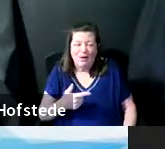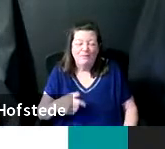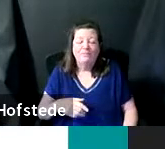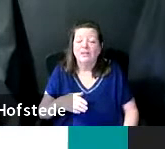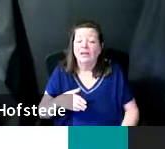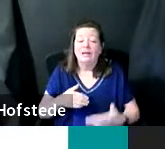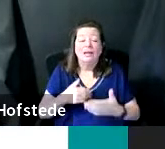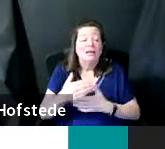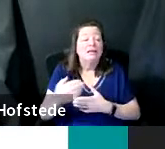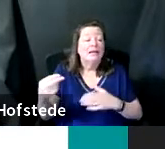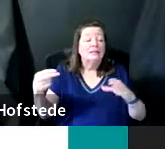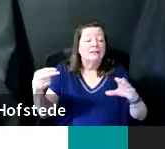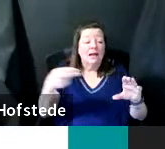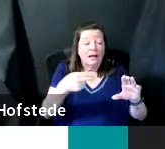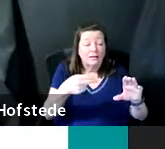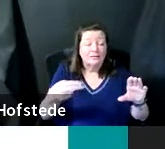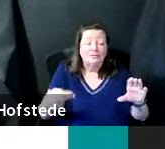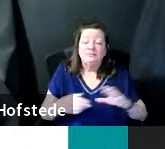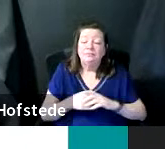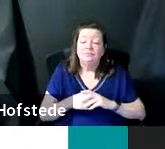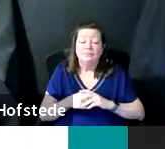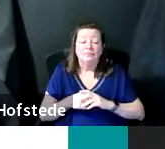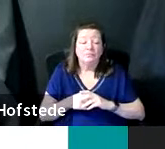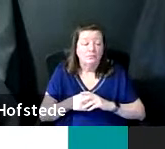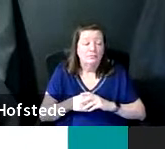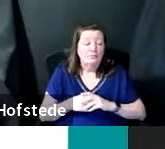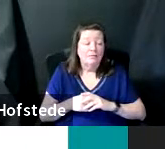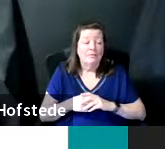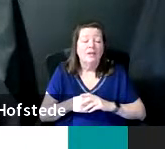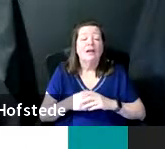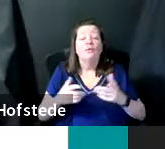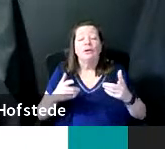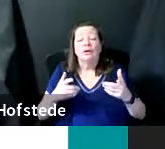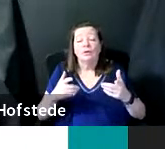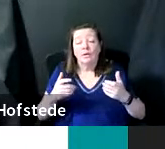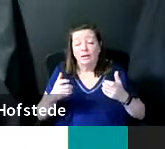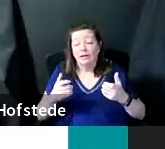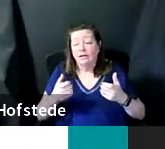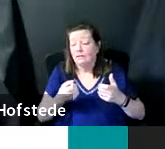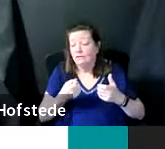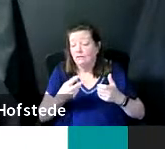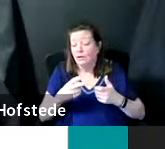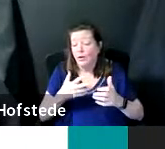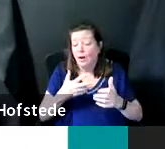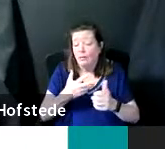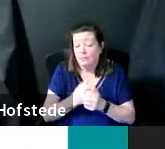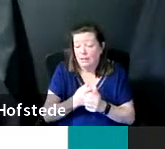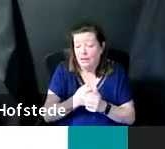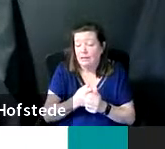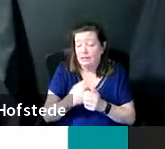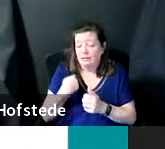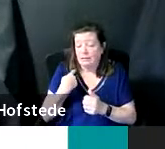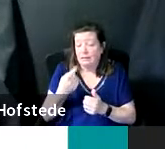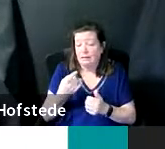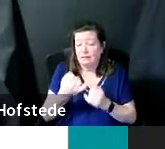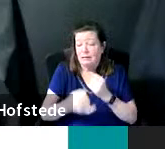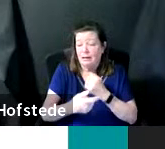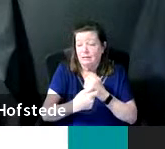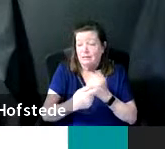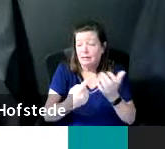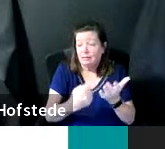next slide. So, you know, just wanted to quickly give a few updates since last we spoke, you know, a little